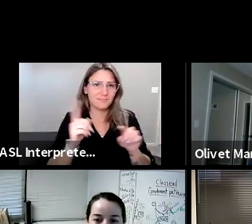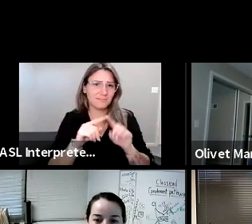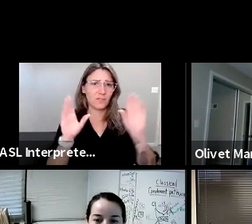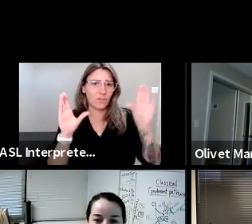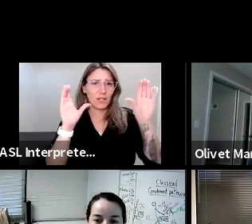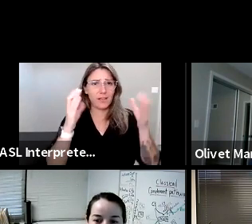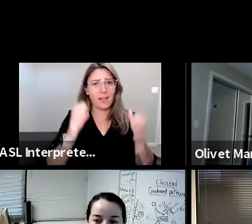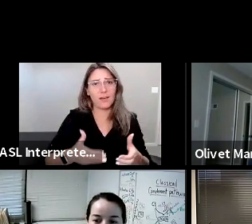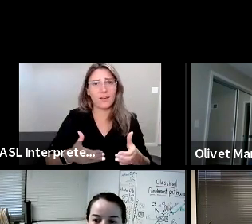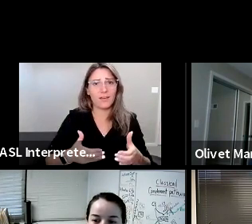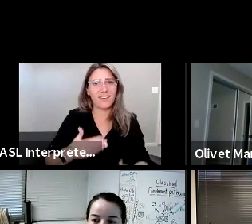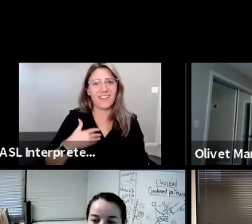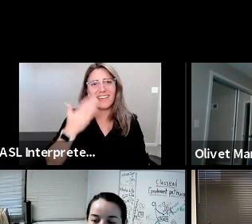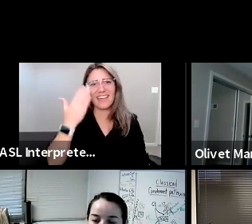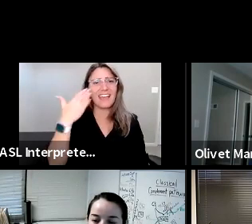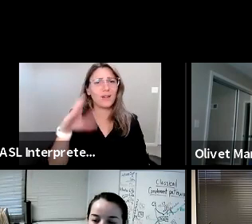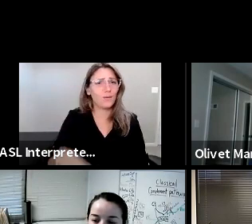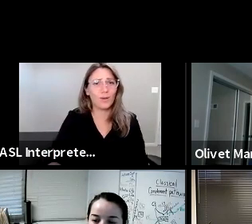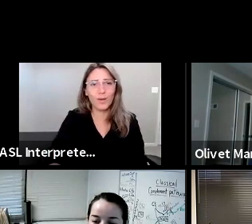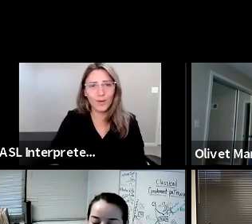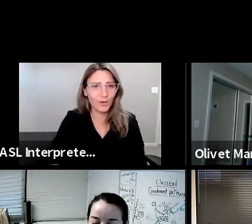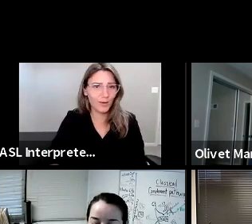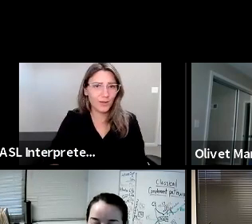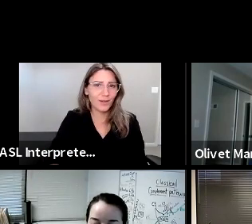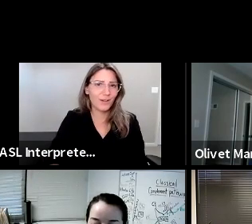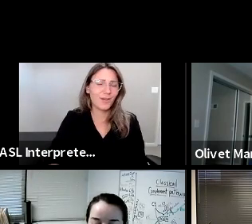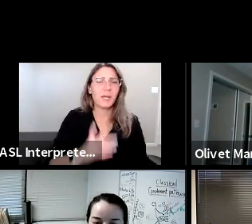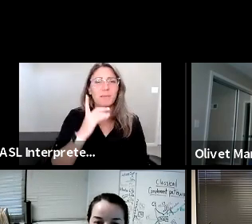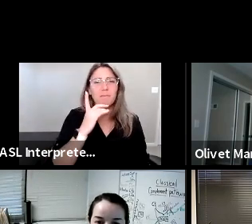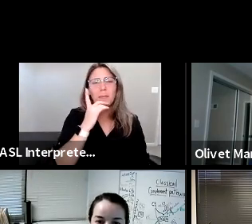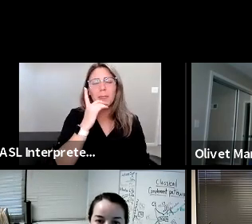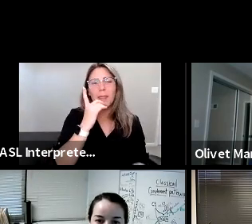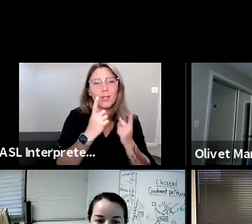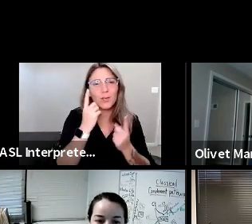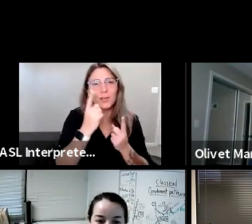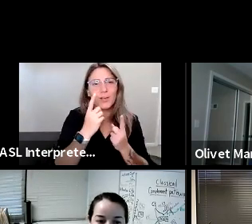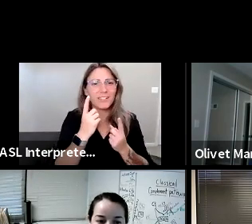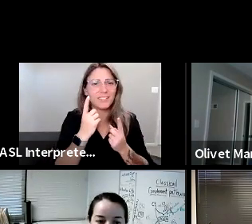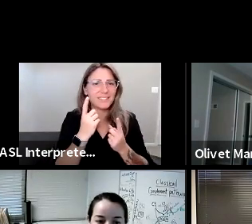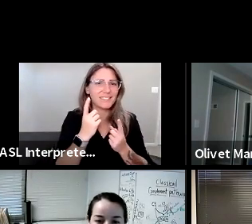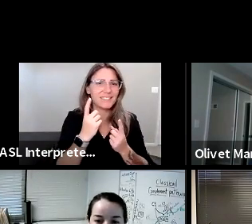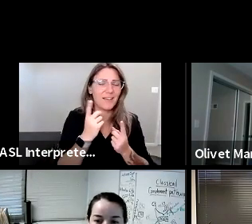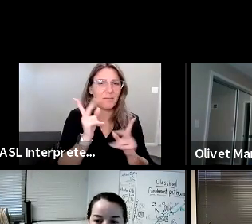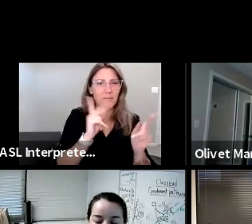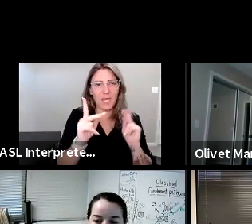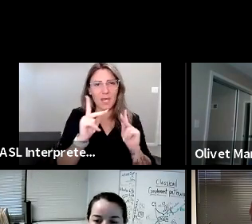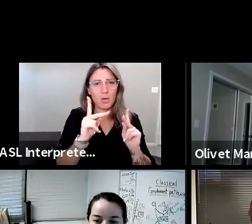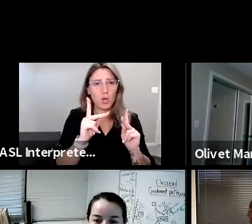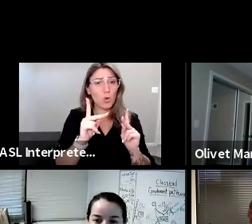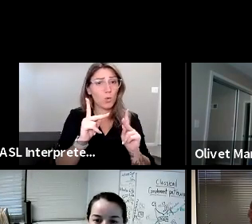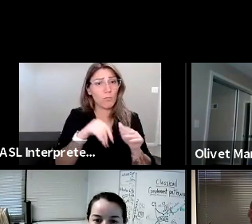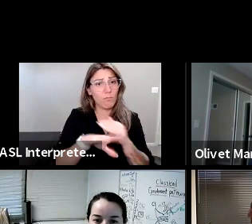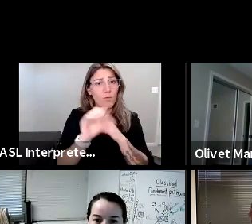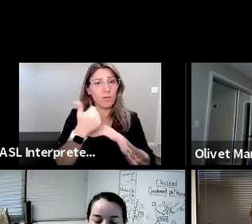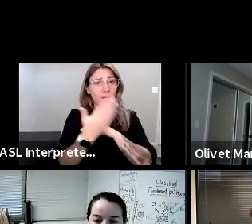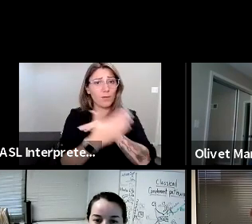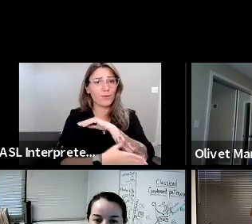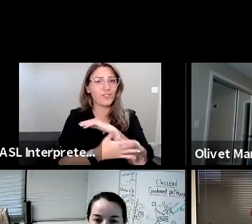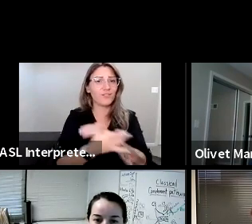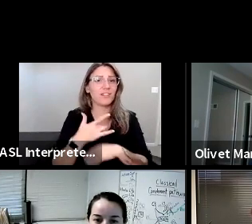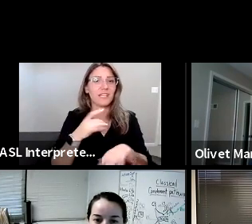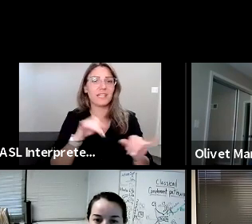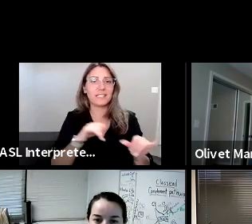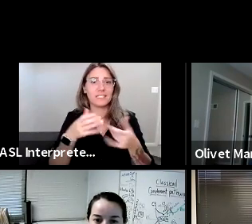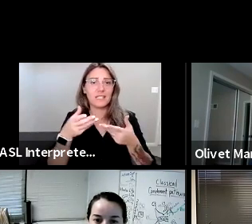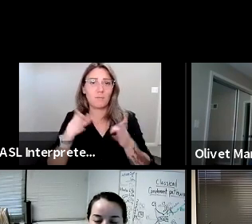categories. So I don't know, like I wonder if other people who are foreign born feel the same way, but I think that this is